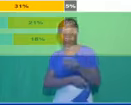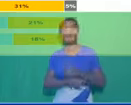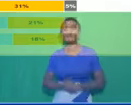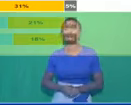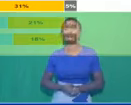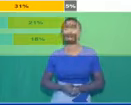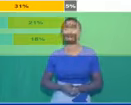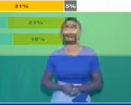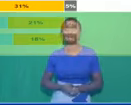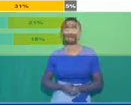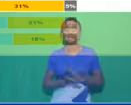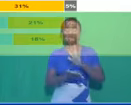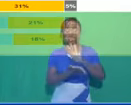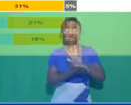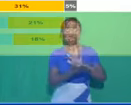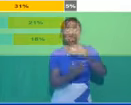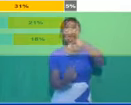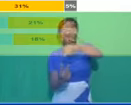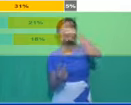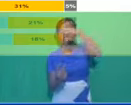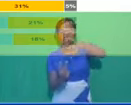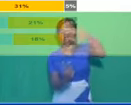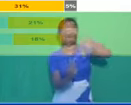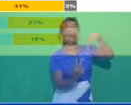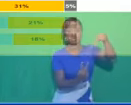In terms of school choices,